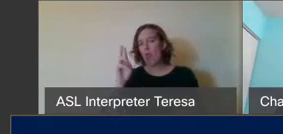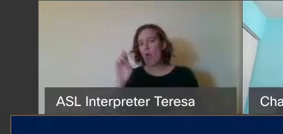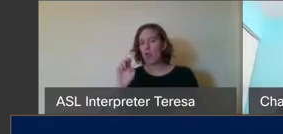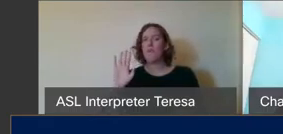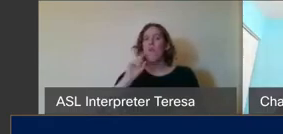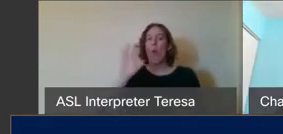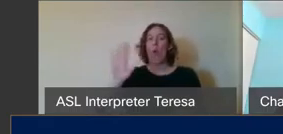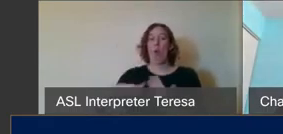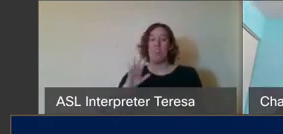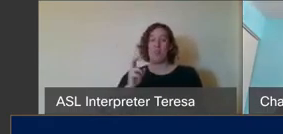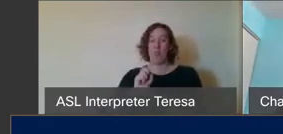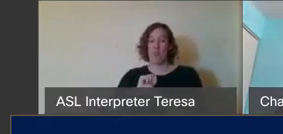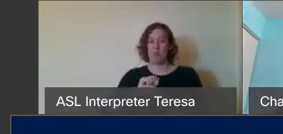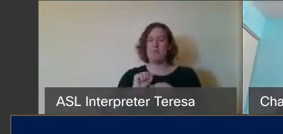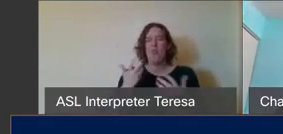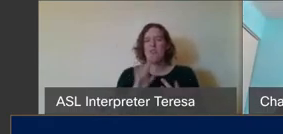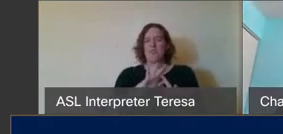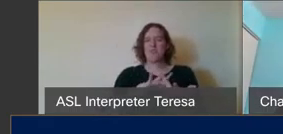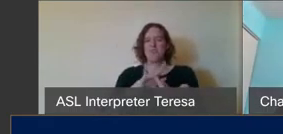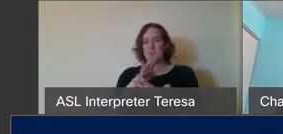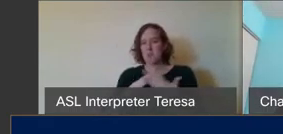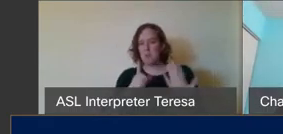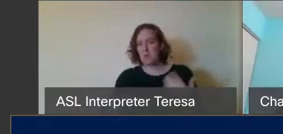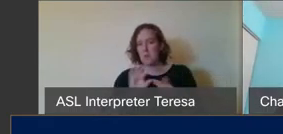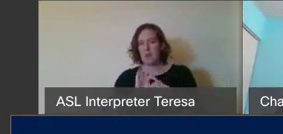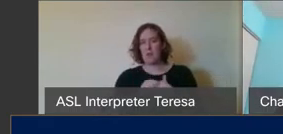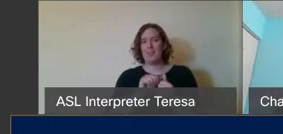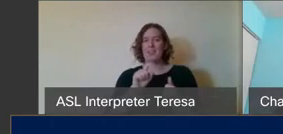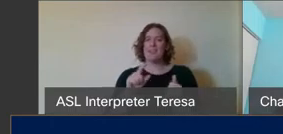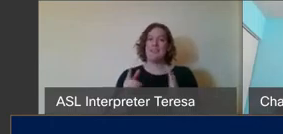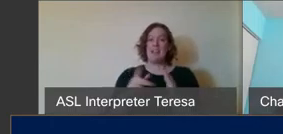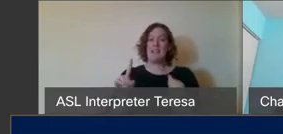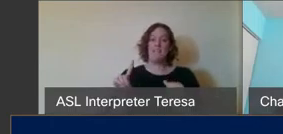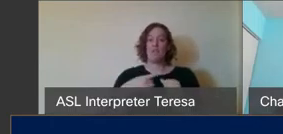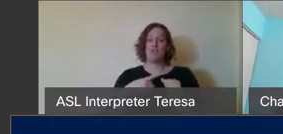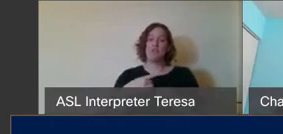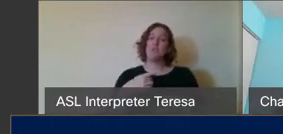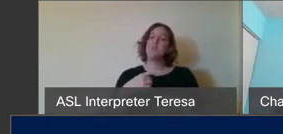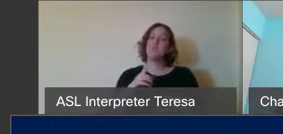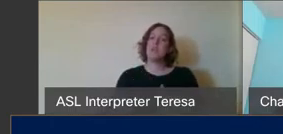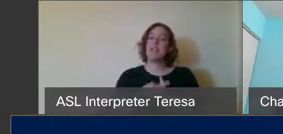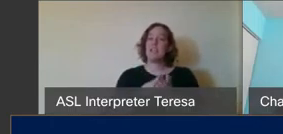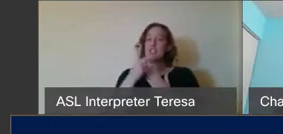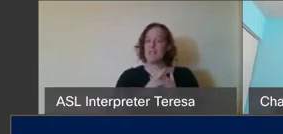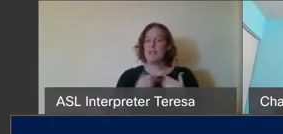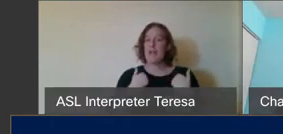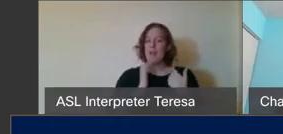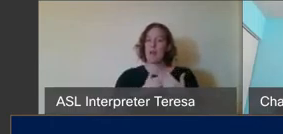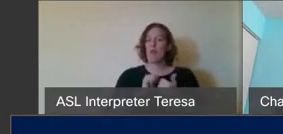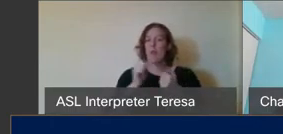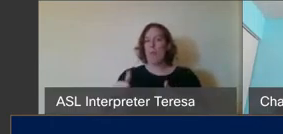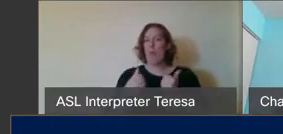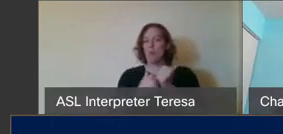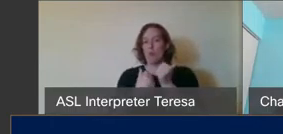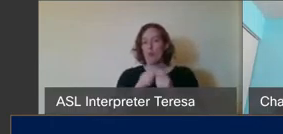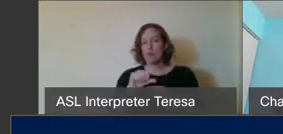probably reached out to some of you guys in regards to this Tech First initiative. We have our remote supports training that's